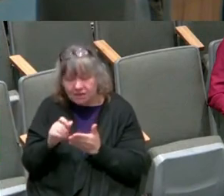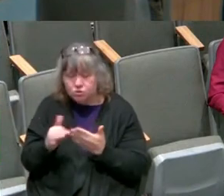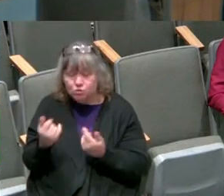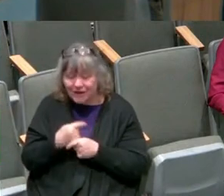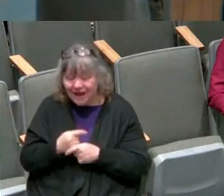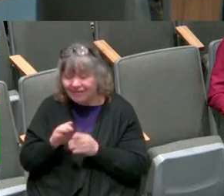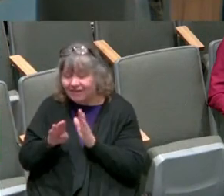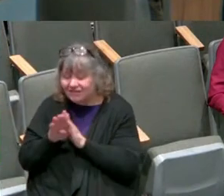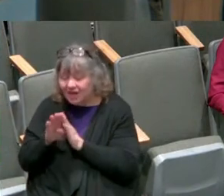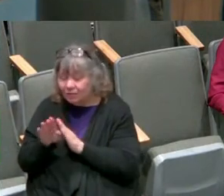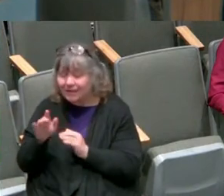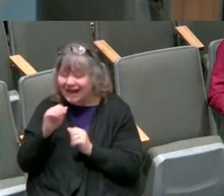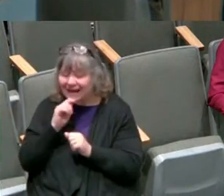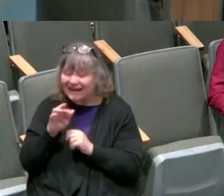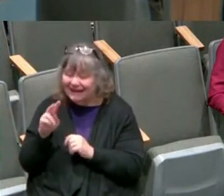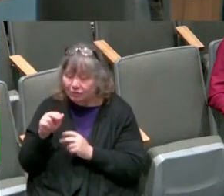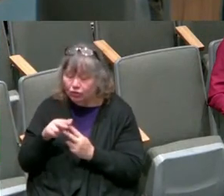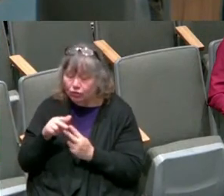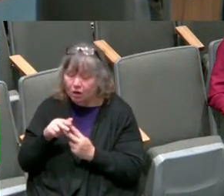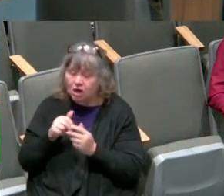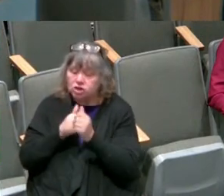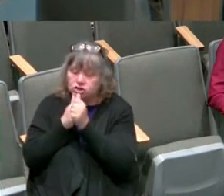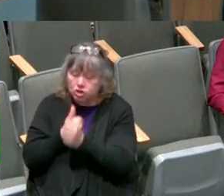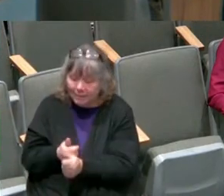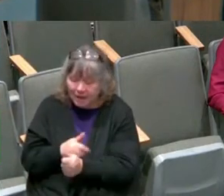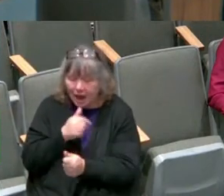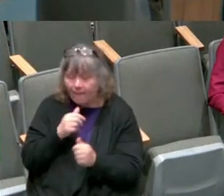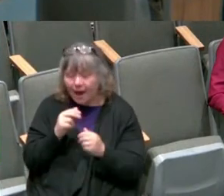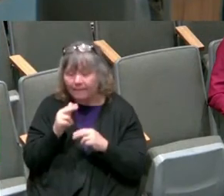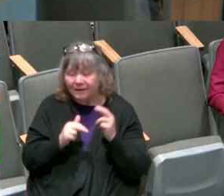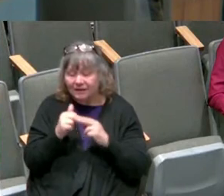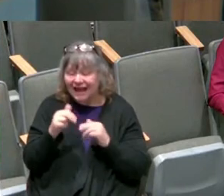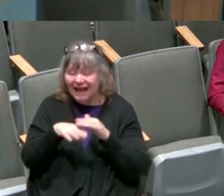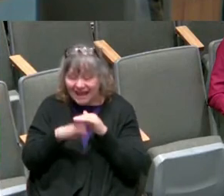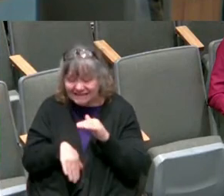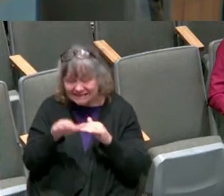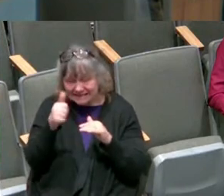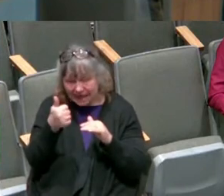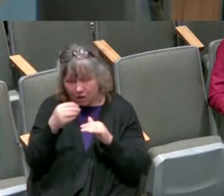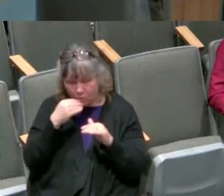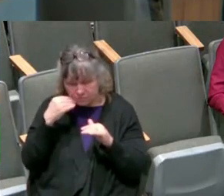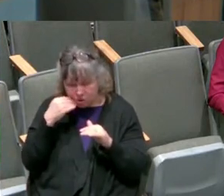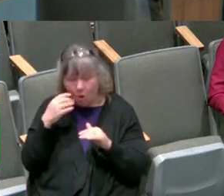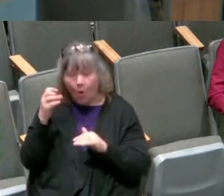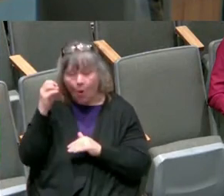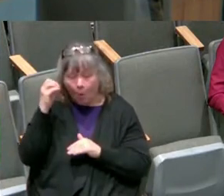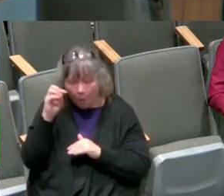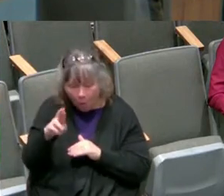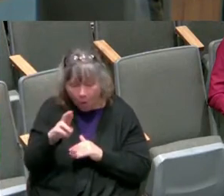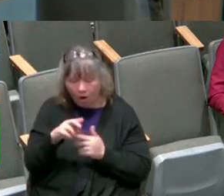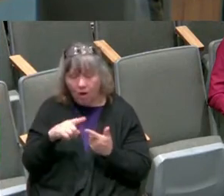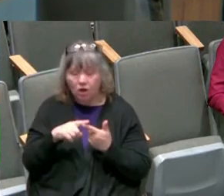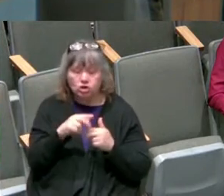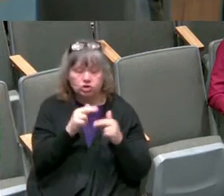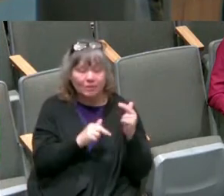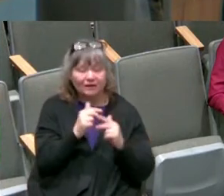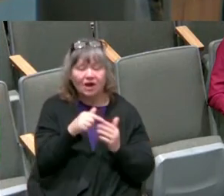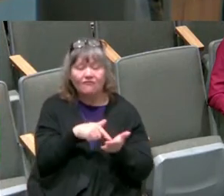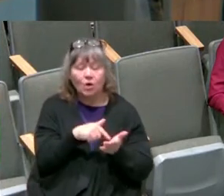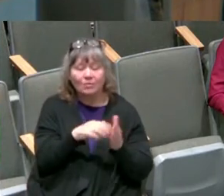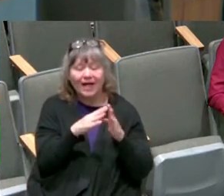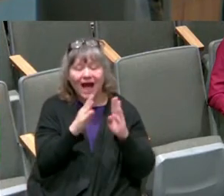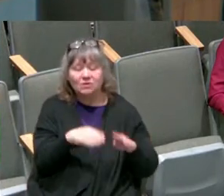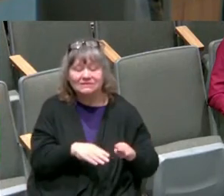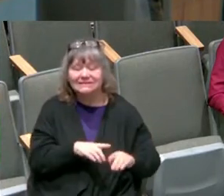choose to either circumvent this by building fewer than 10 homes or to build an affordable